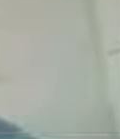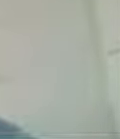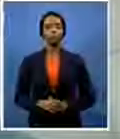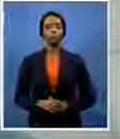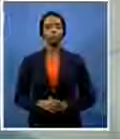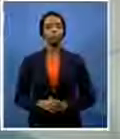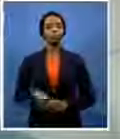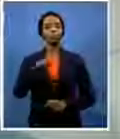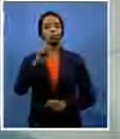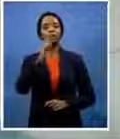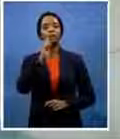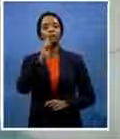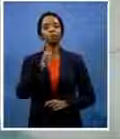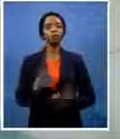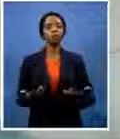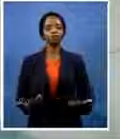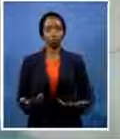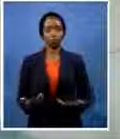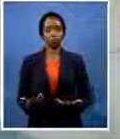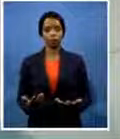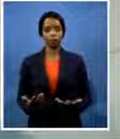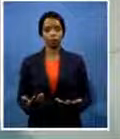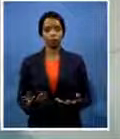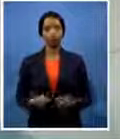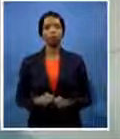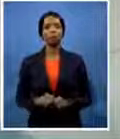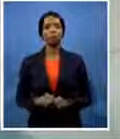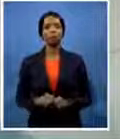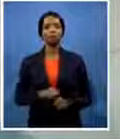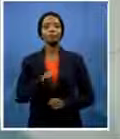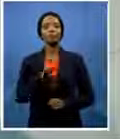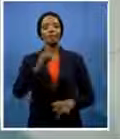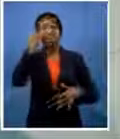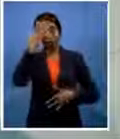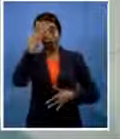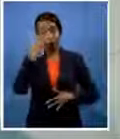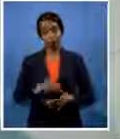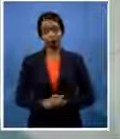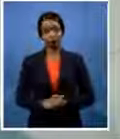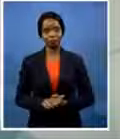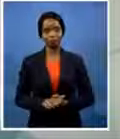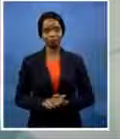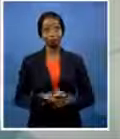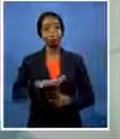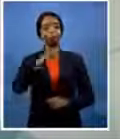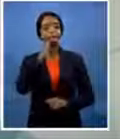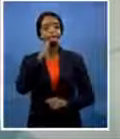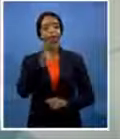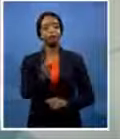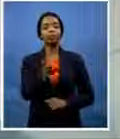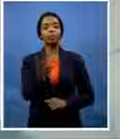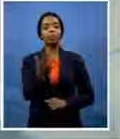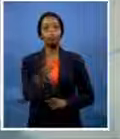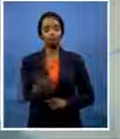infectious disease, meaning that the screening, testing, and the quarantine of